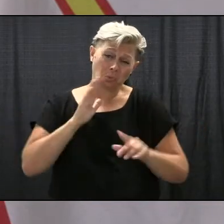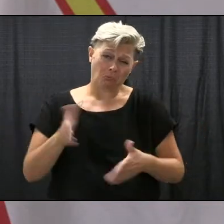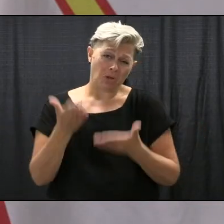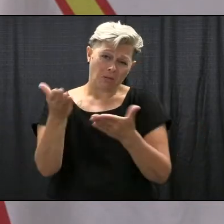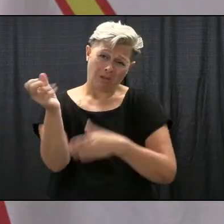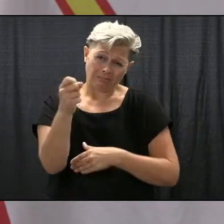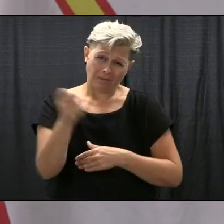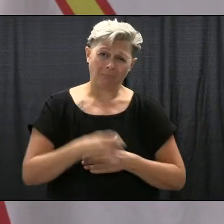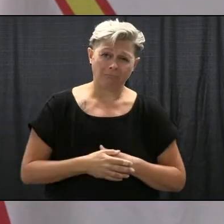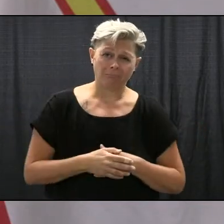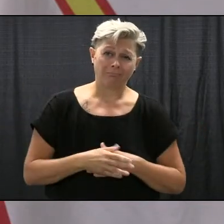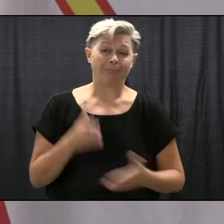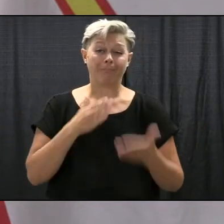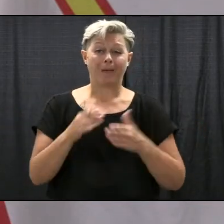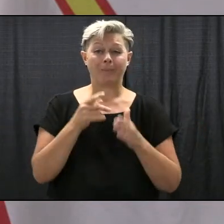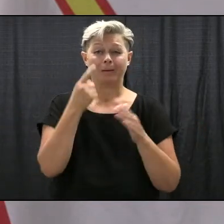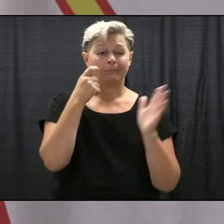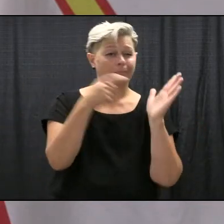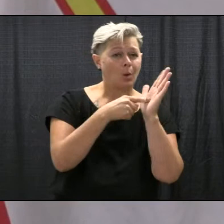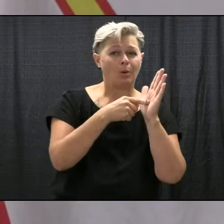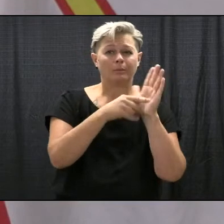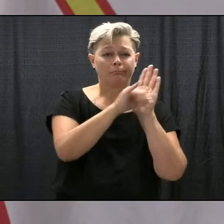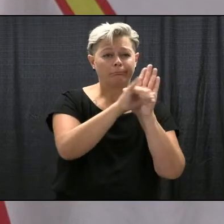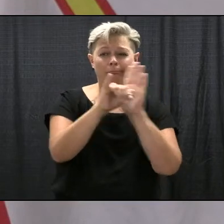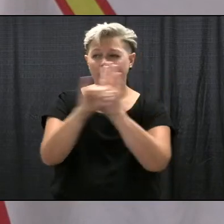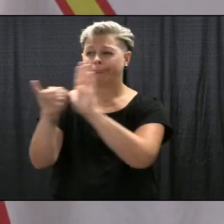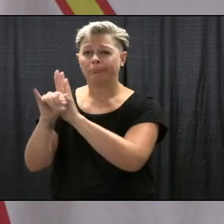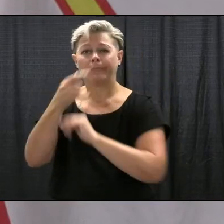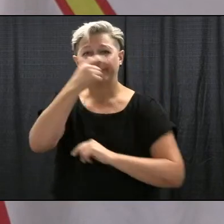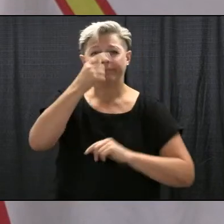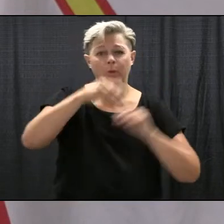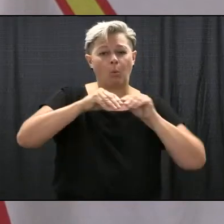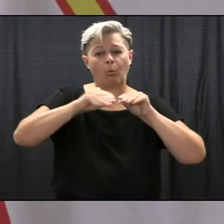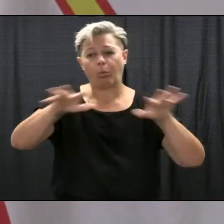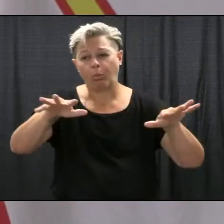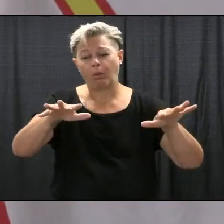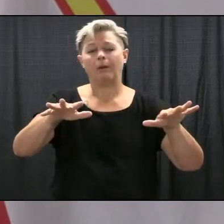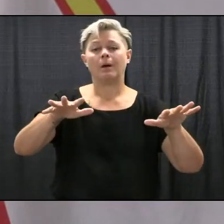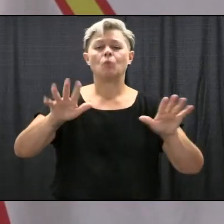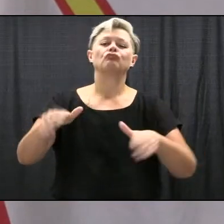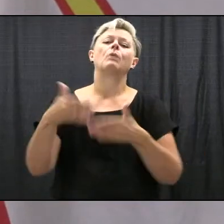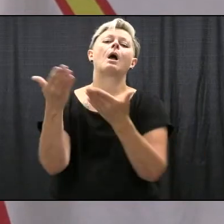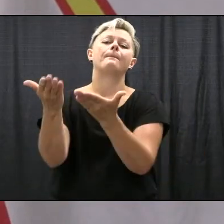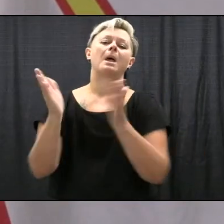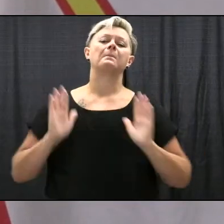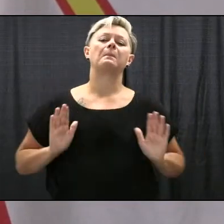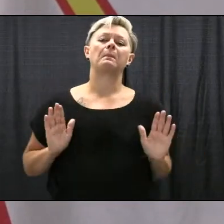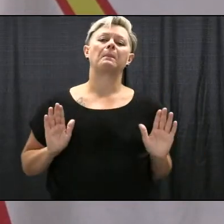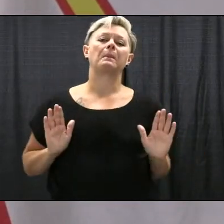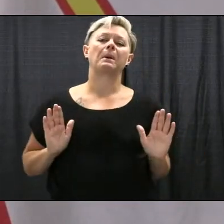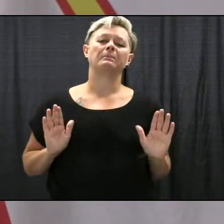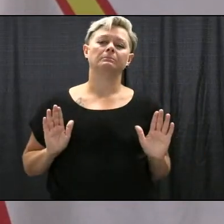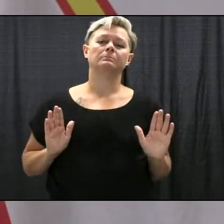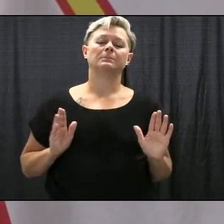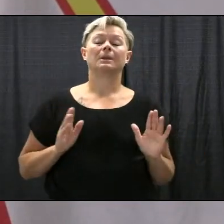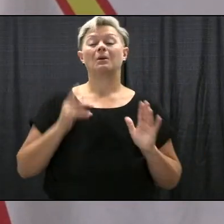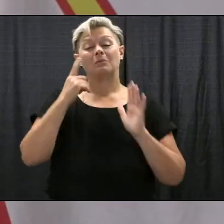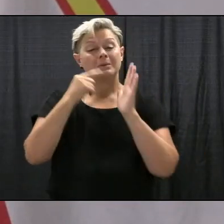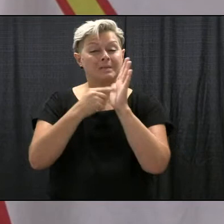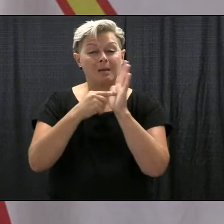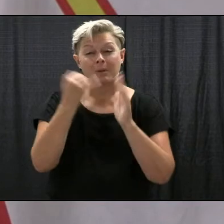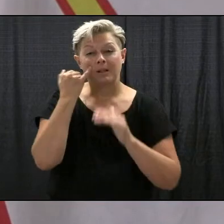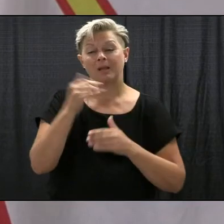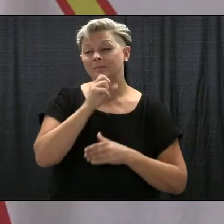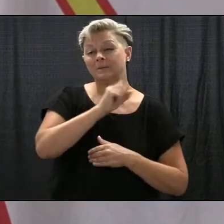there's flu going through the community quite rapidly or something along those lines, or in long-term care facilities, personal